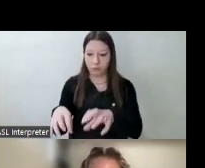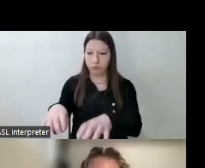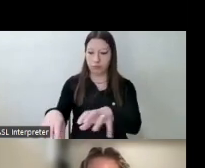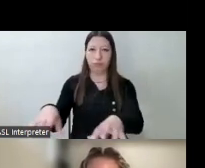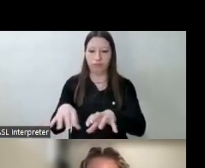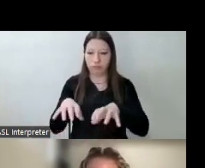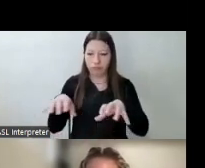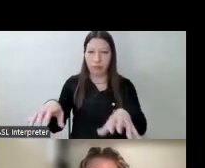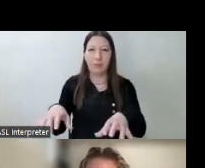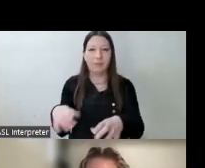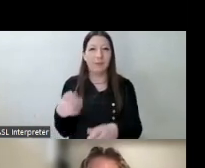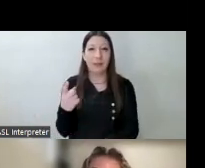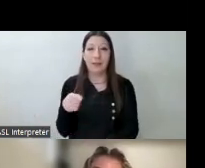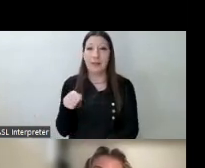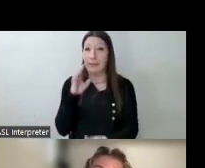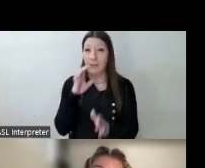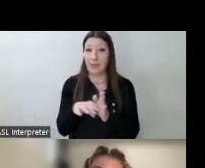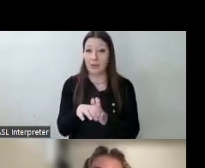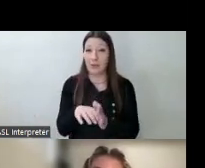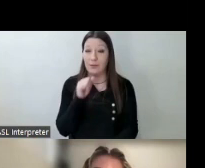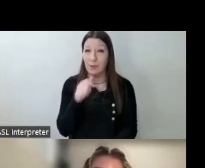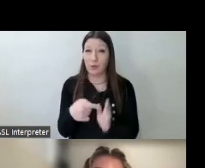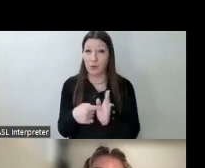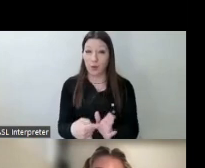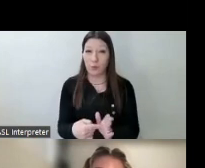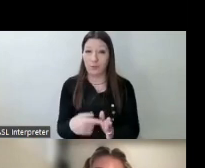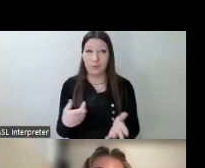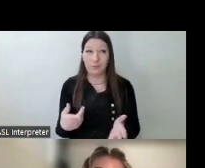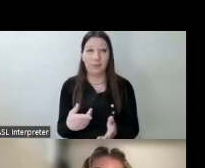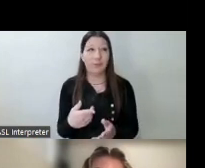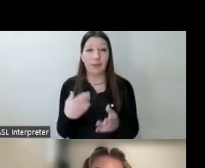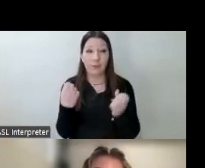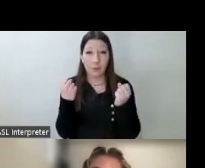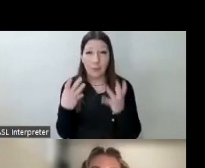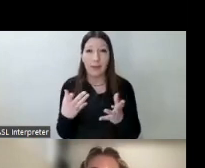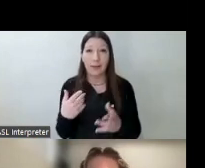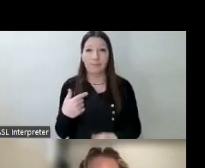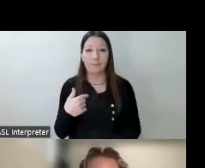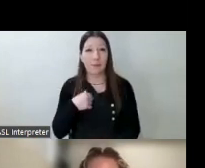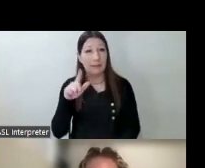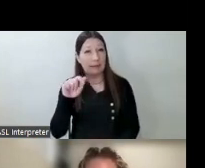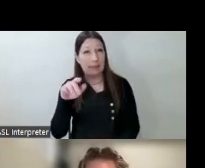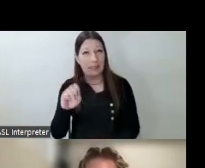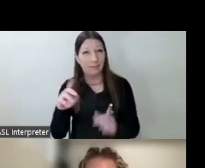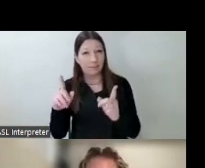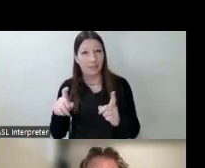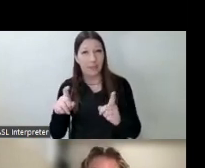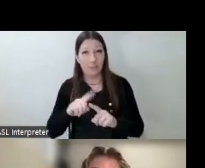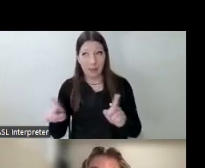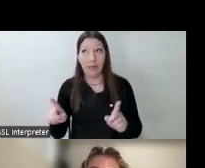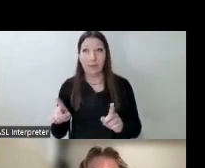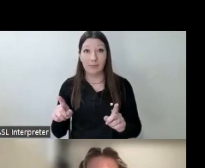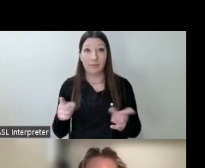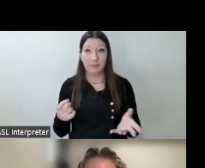and abundant these mushrooms were. I was kind of late to photographing them in their prime, but they really seemed to be everywhere.